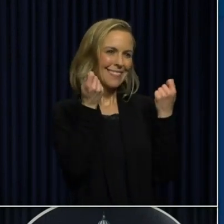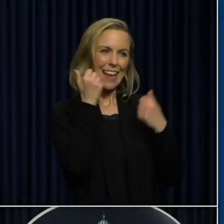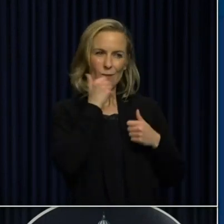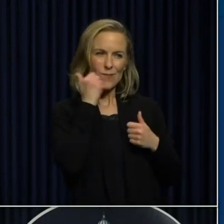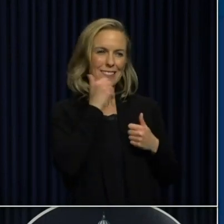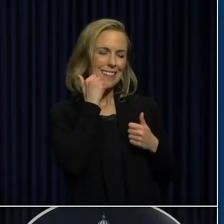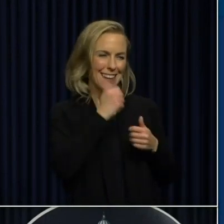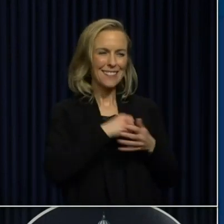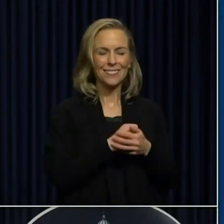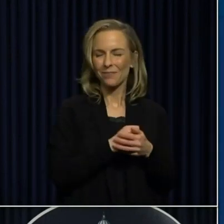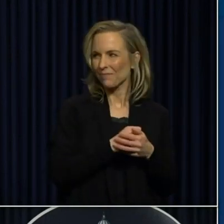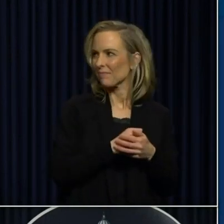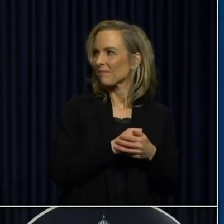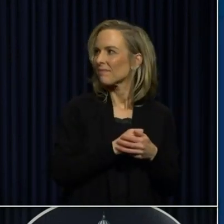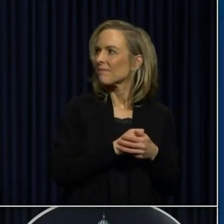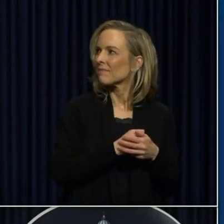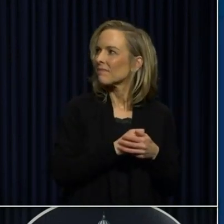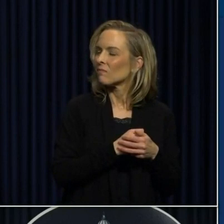time.